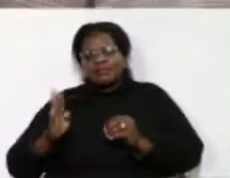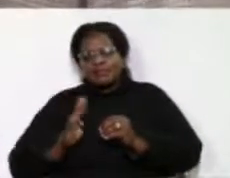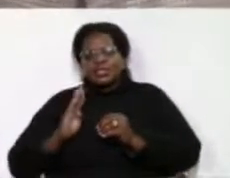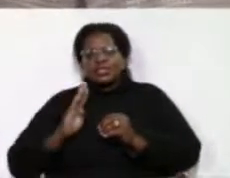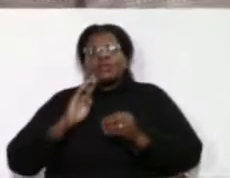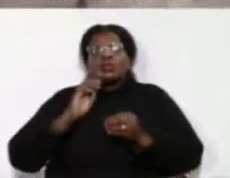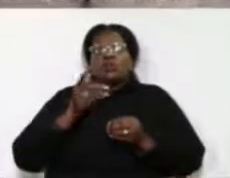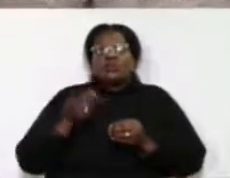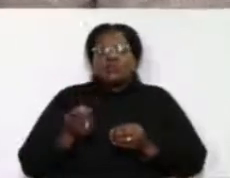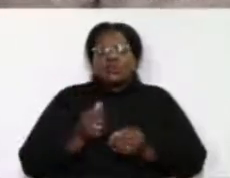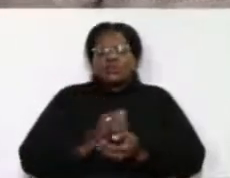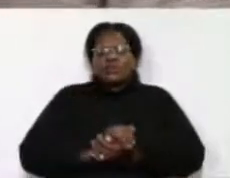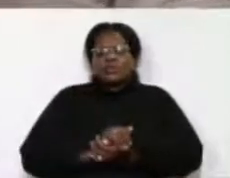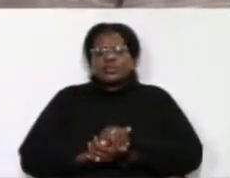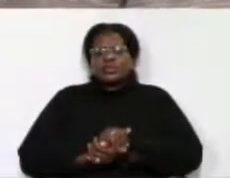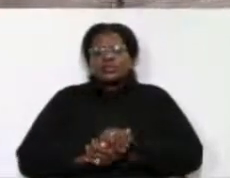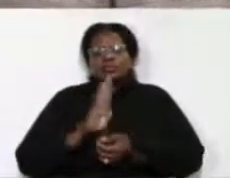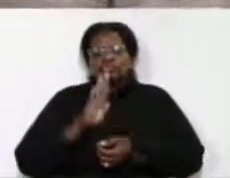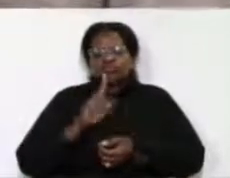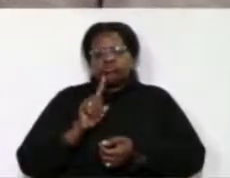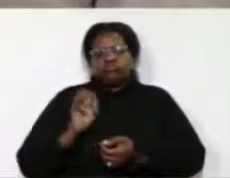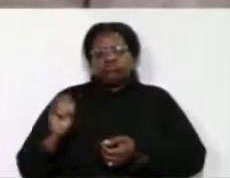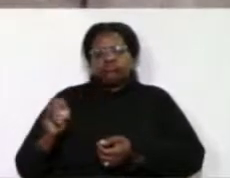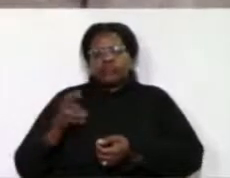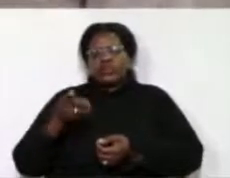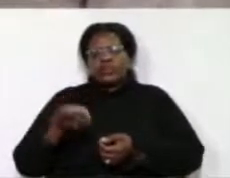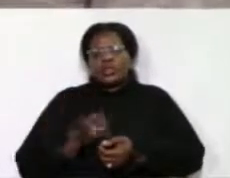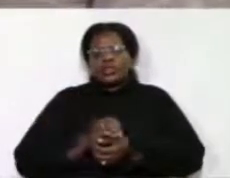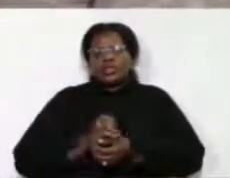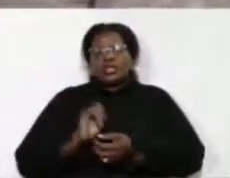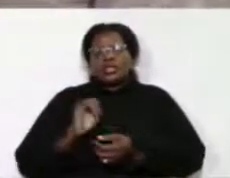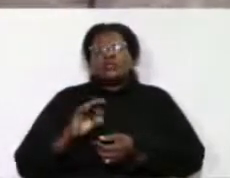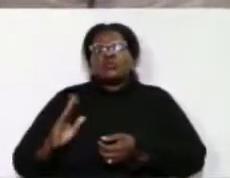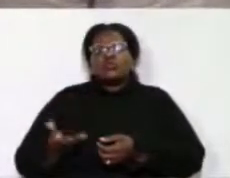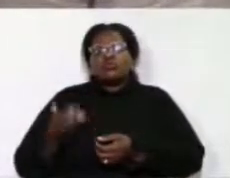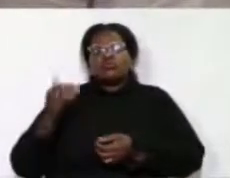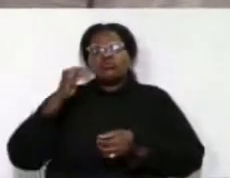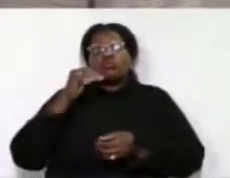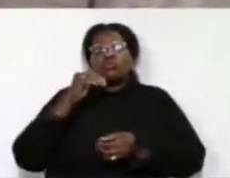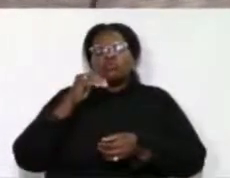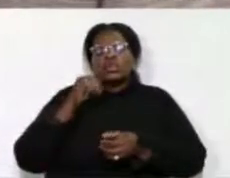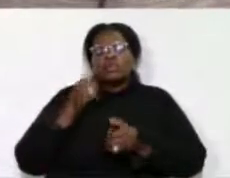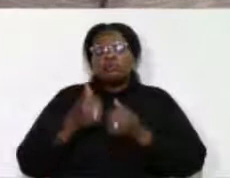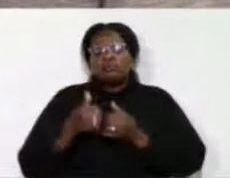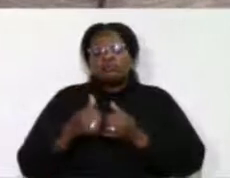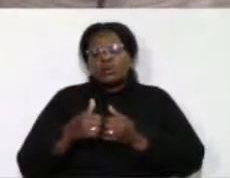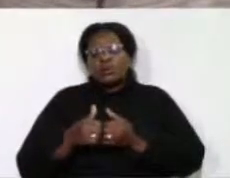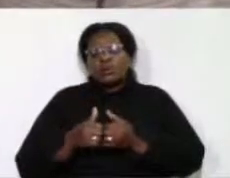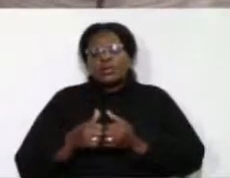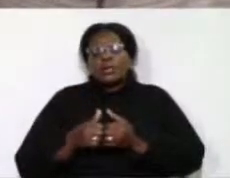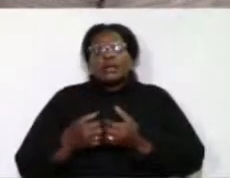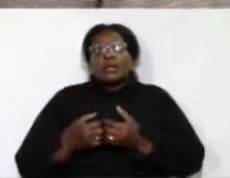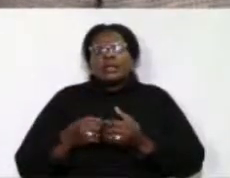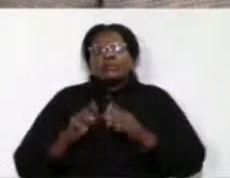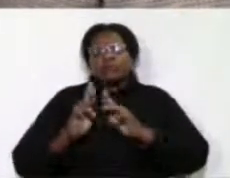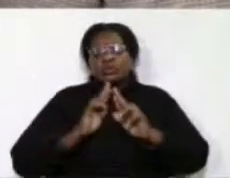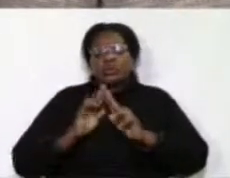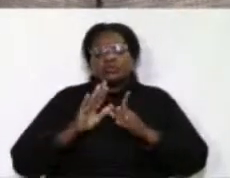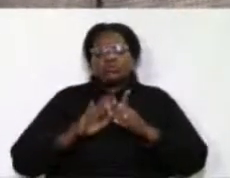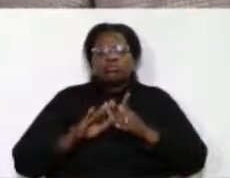say they're in hundreds of thousands. So if you want to be intimidated, go to Yahoo Finance and look at the public records